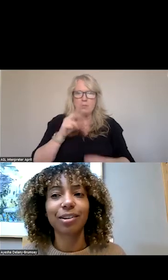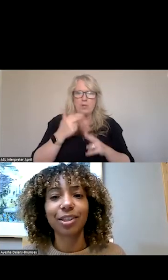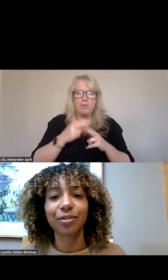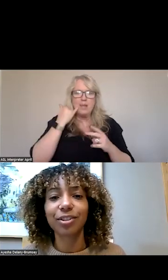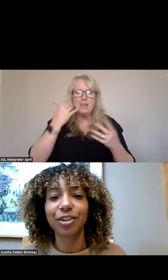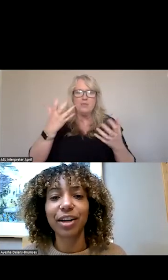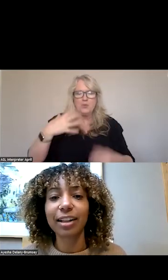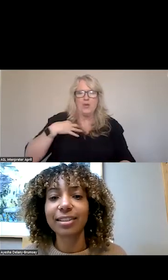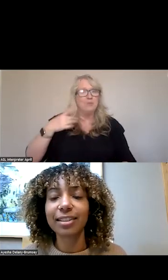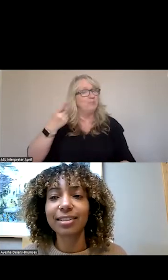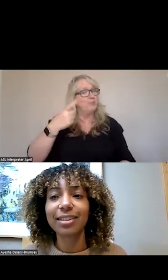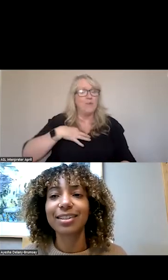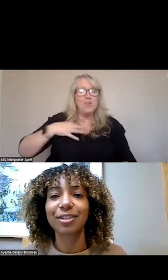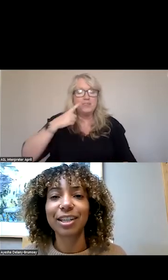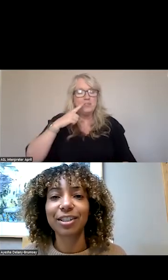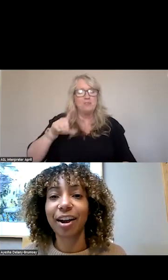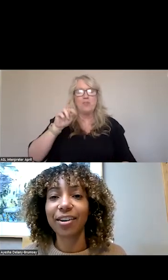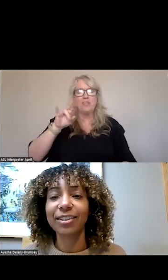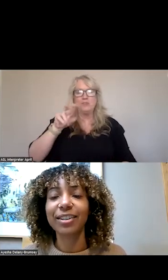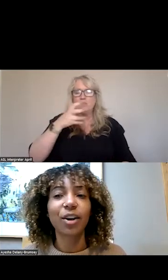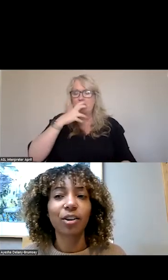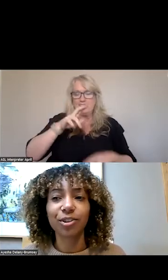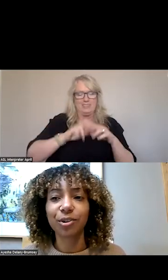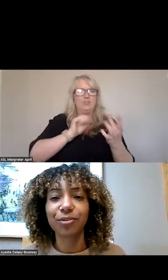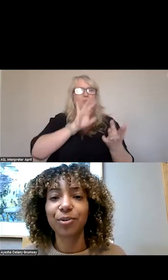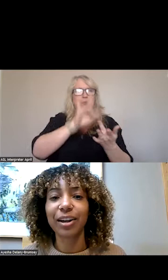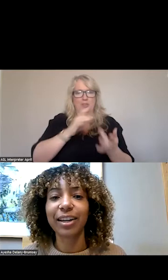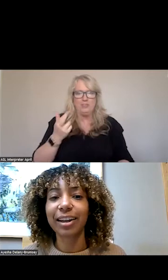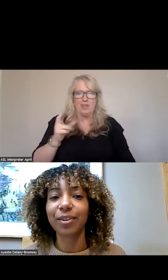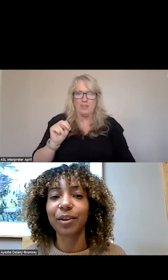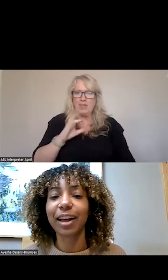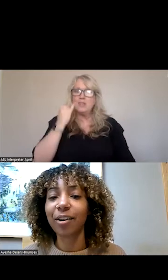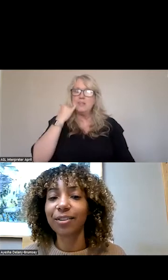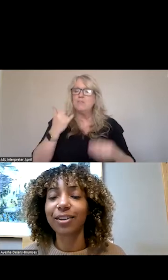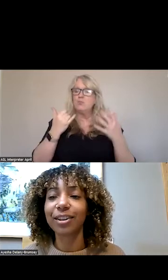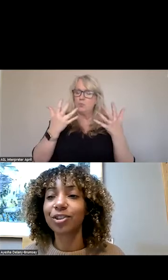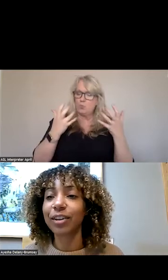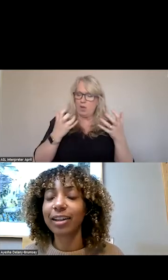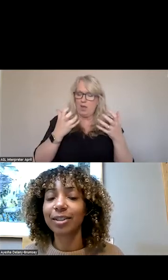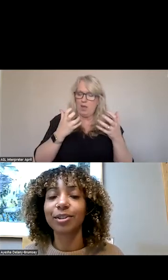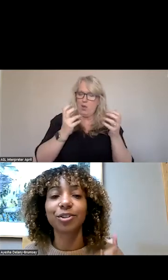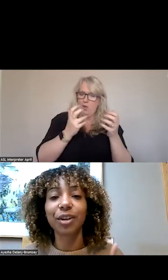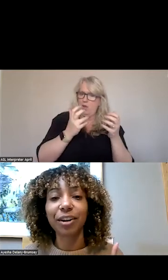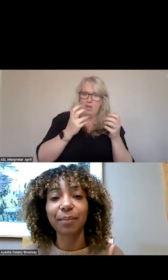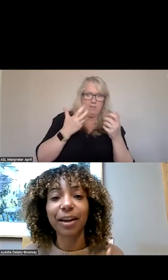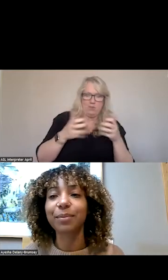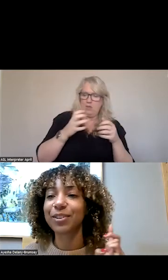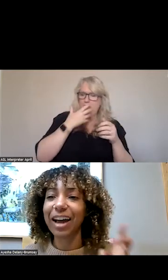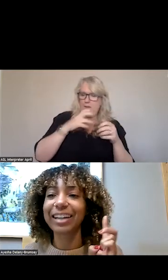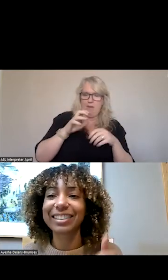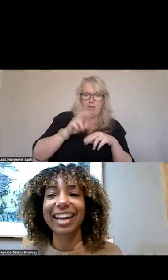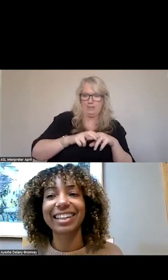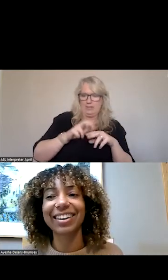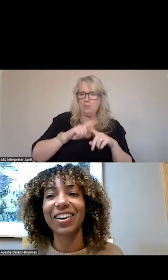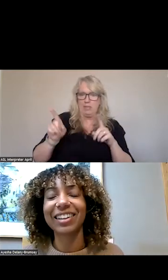one, volunteer for the trivia hot seat, reach out to Karen. Also, if you want to get it without the trivia hot seat, which I do not recommend, but